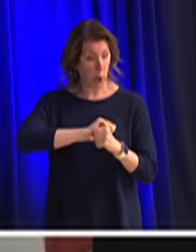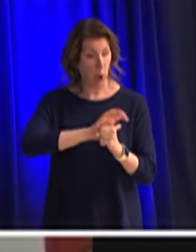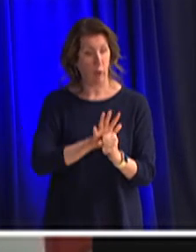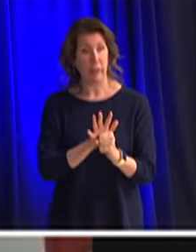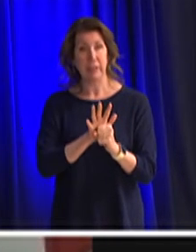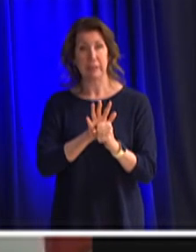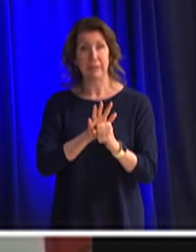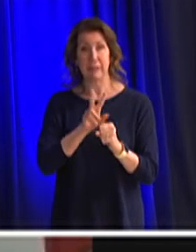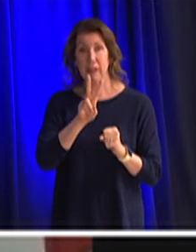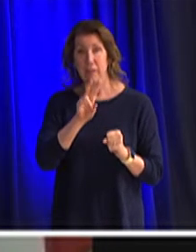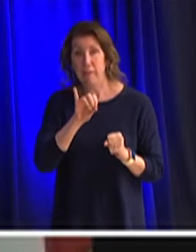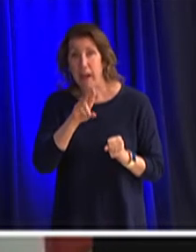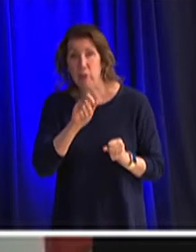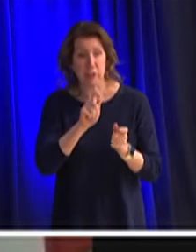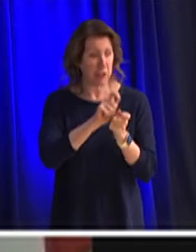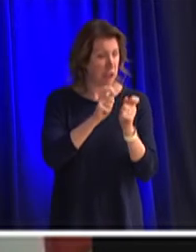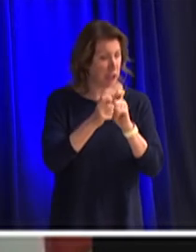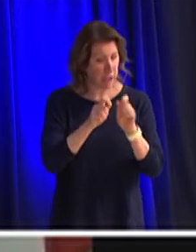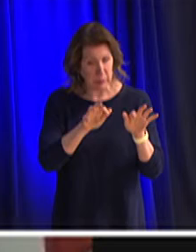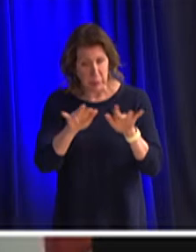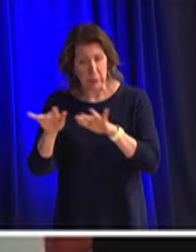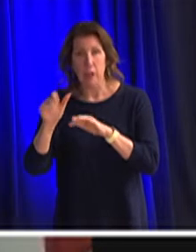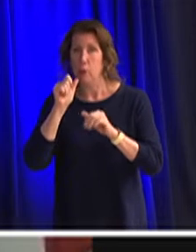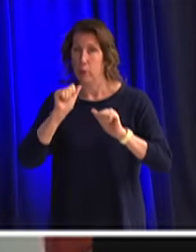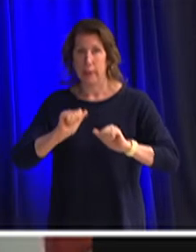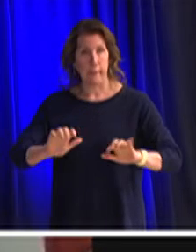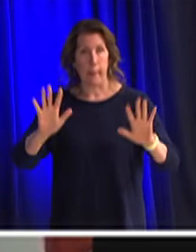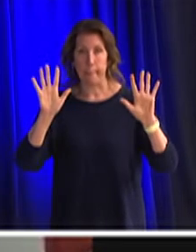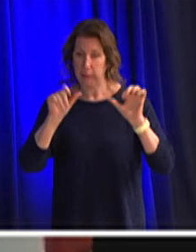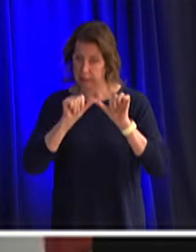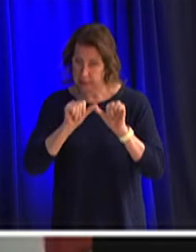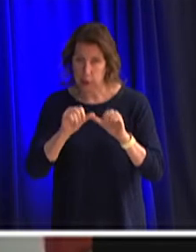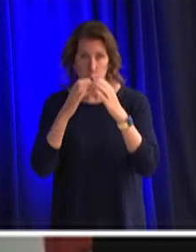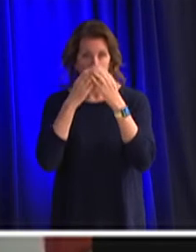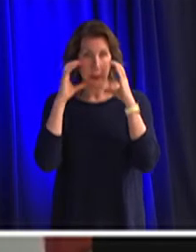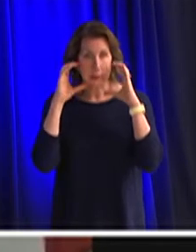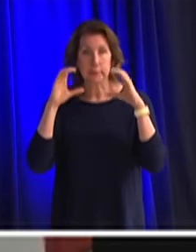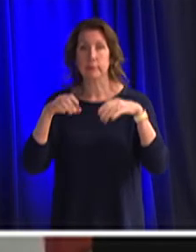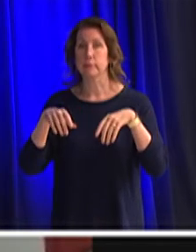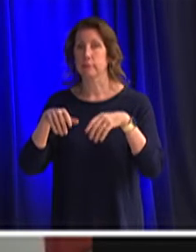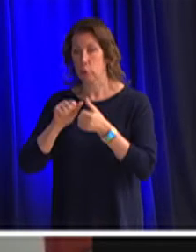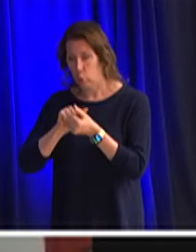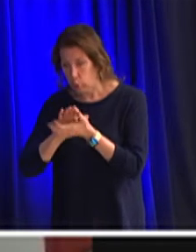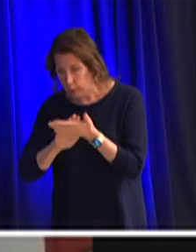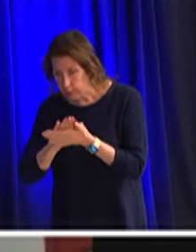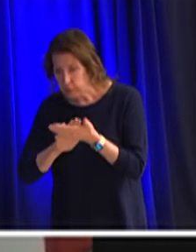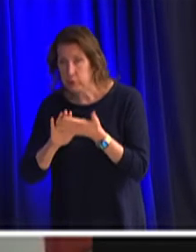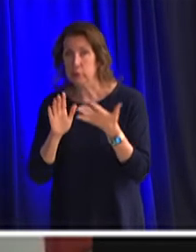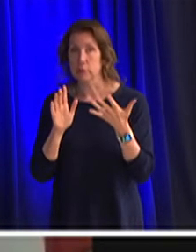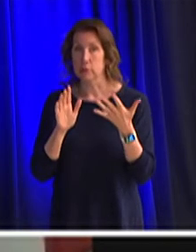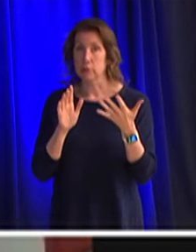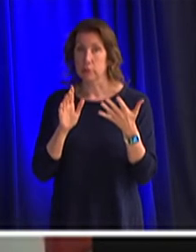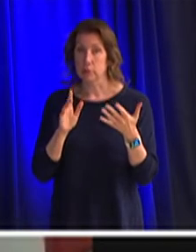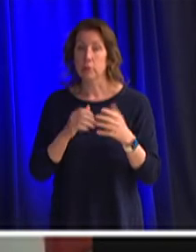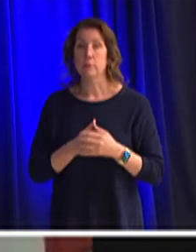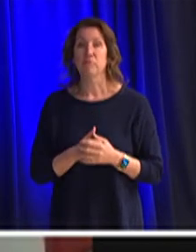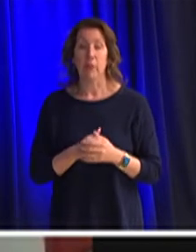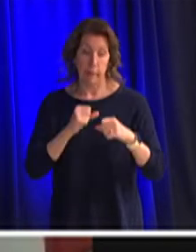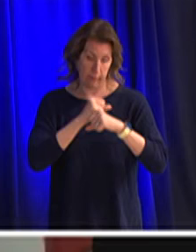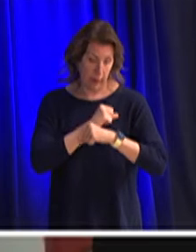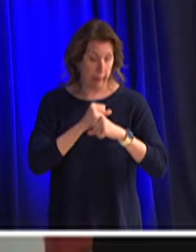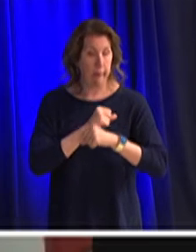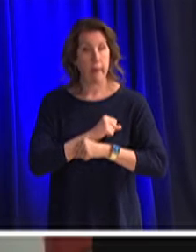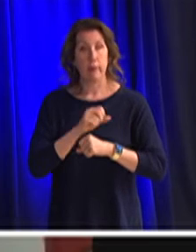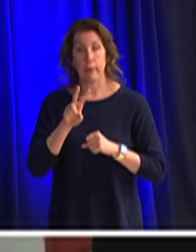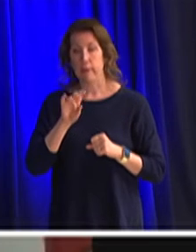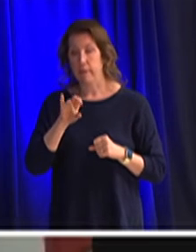that we don't give up on fighting the vaccine, or pardon me, fighting the virus. And as we ramp up vaccine